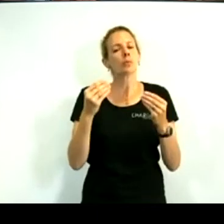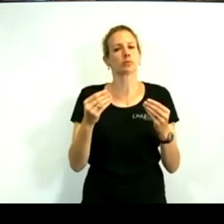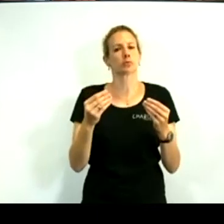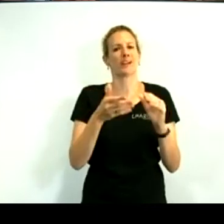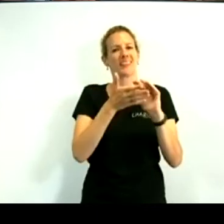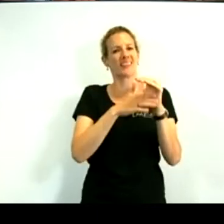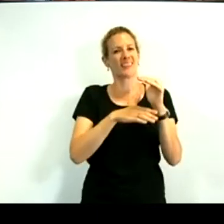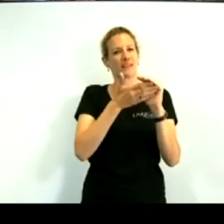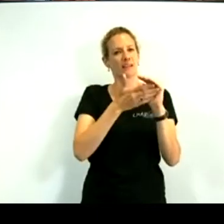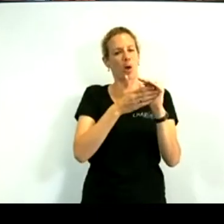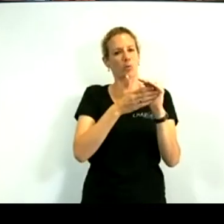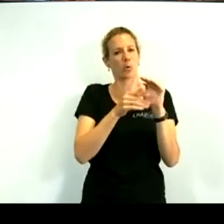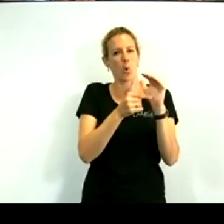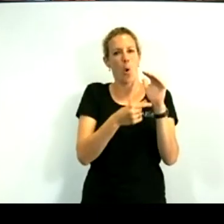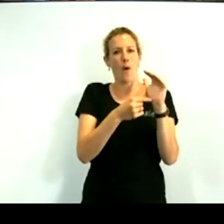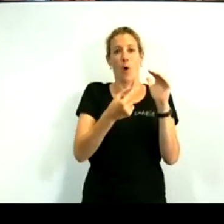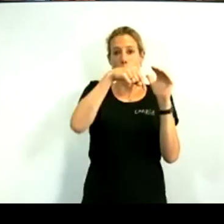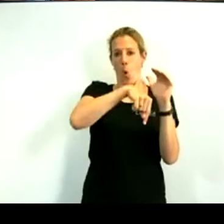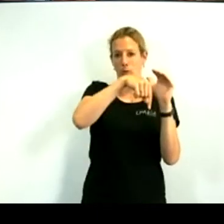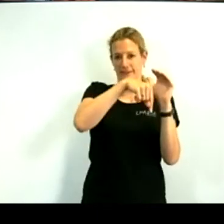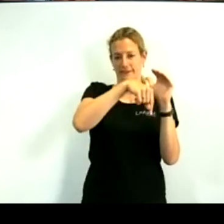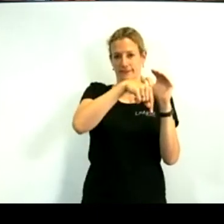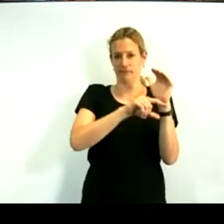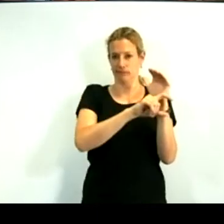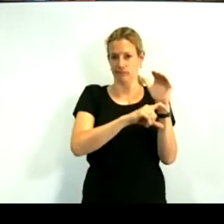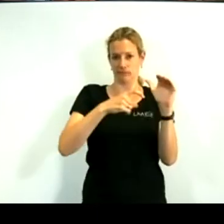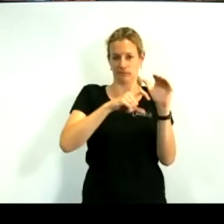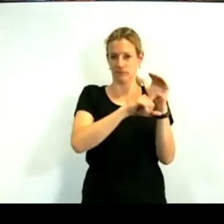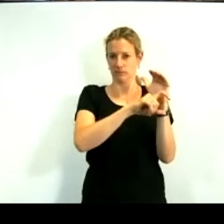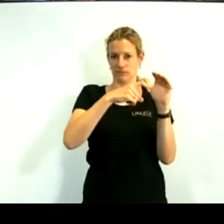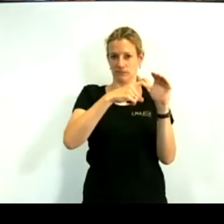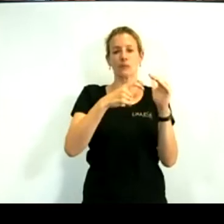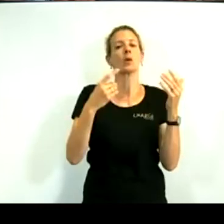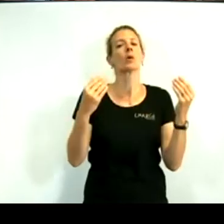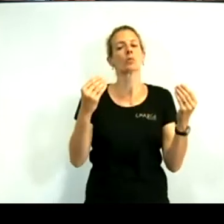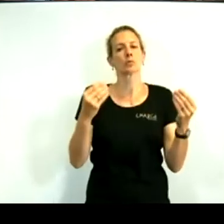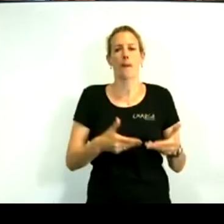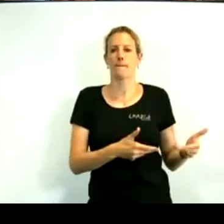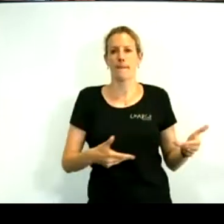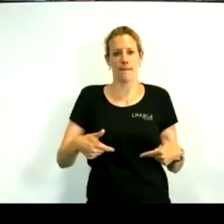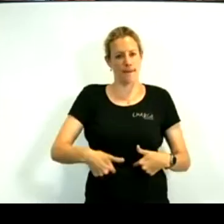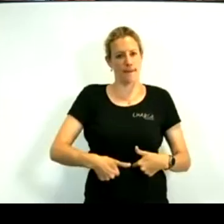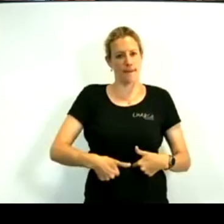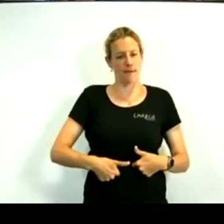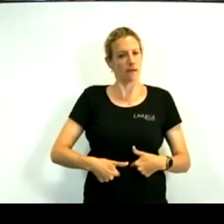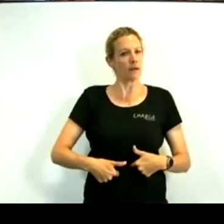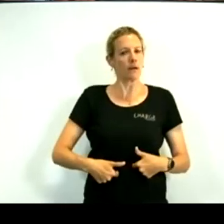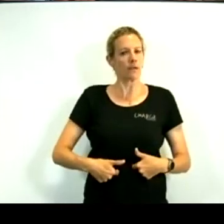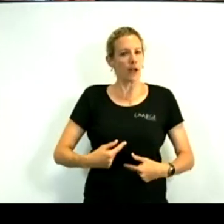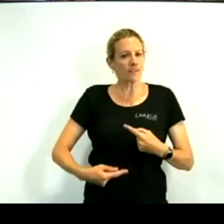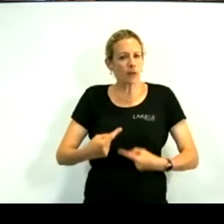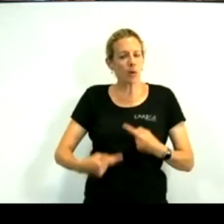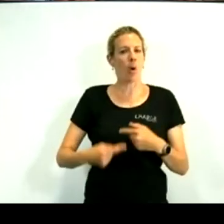fetus, the eyeball forms from the top. And over time, it develops down and it develops as a